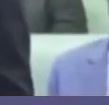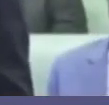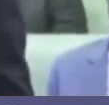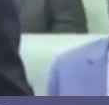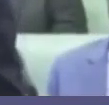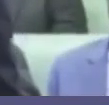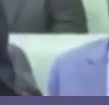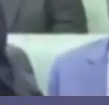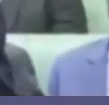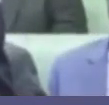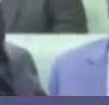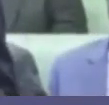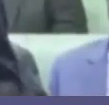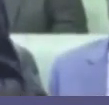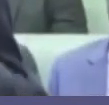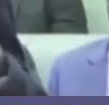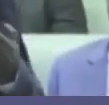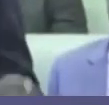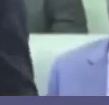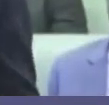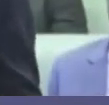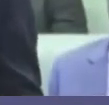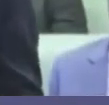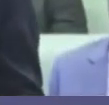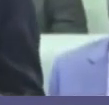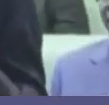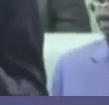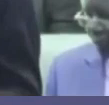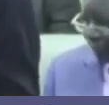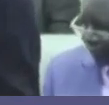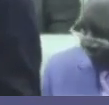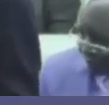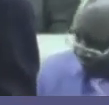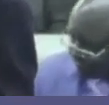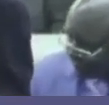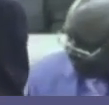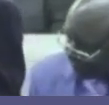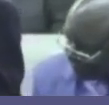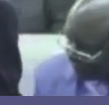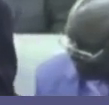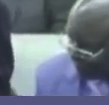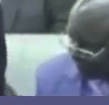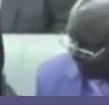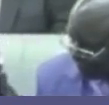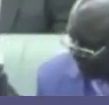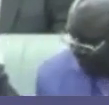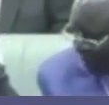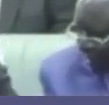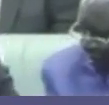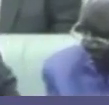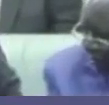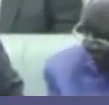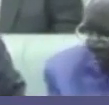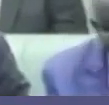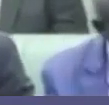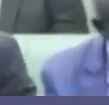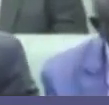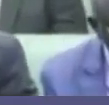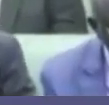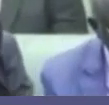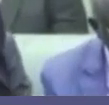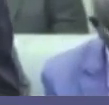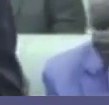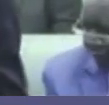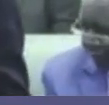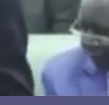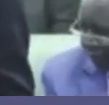a danger to our airport because the flights cannot go in and out because